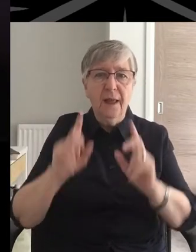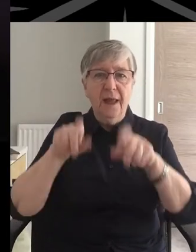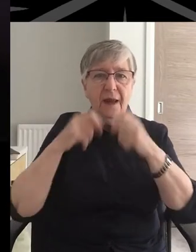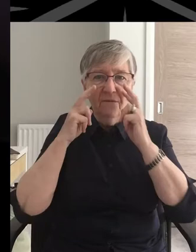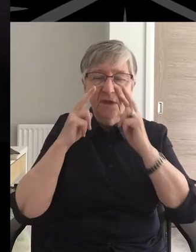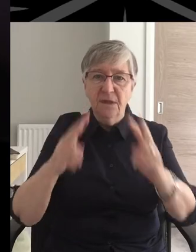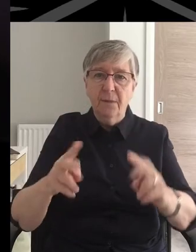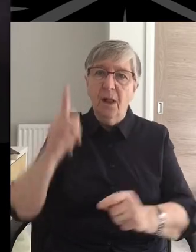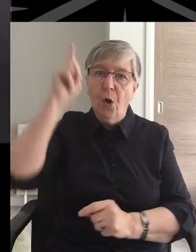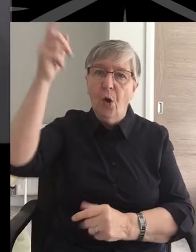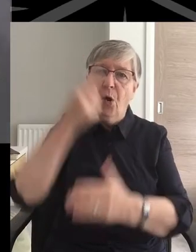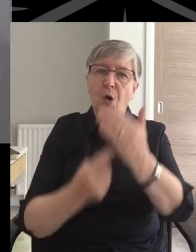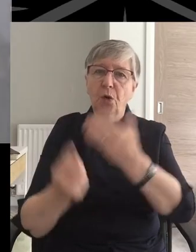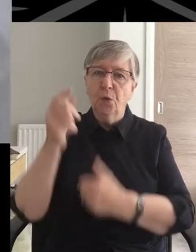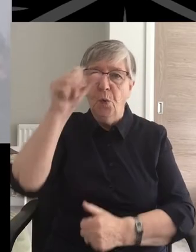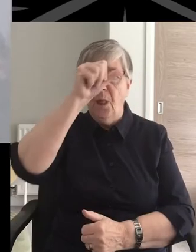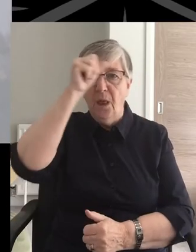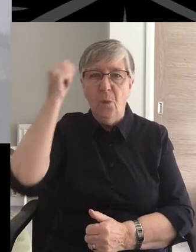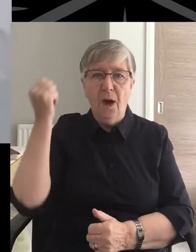only wise.